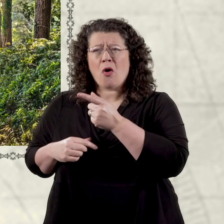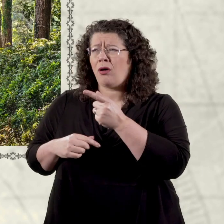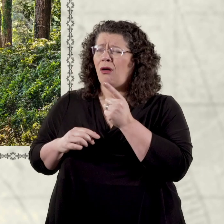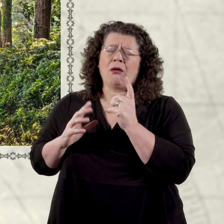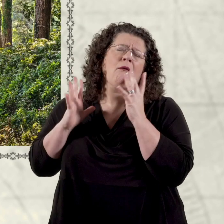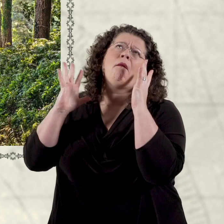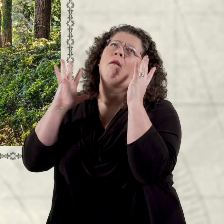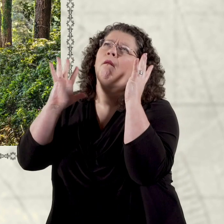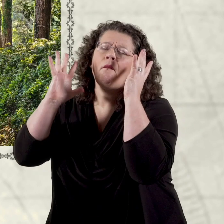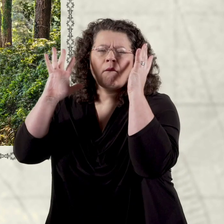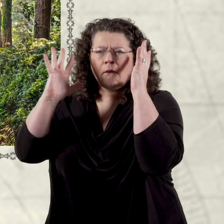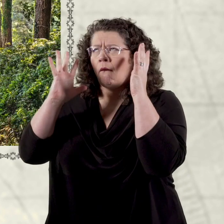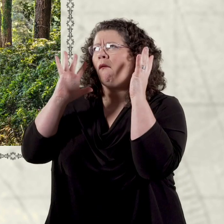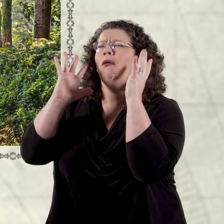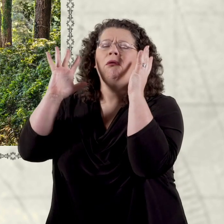Crazy in love.